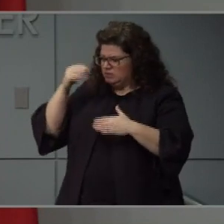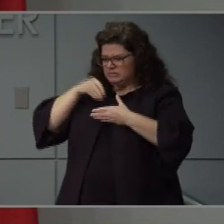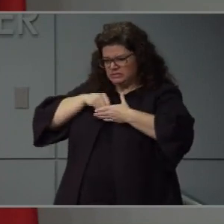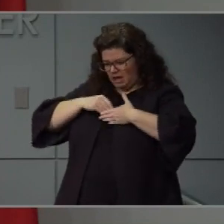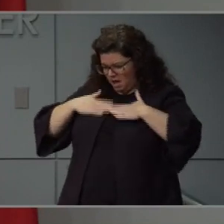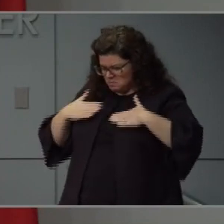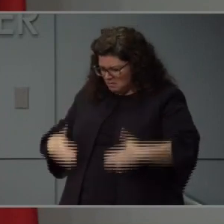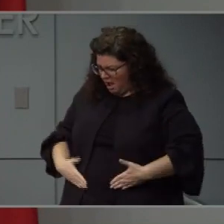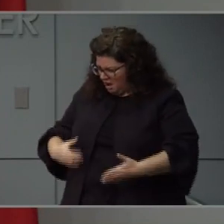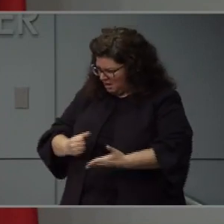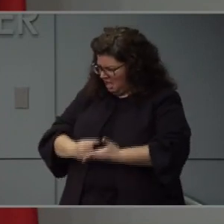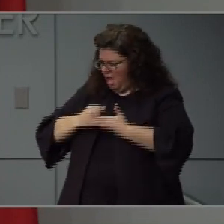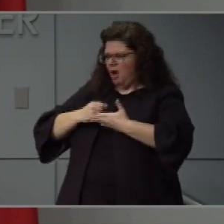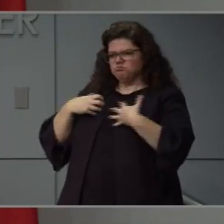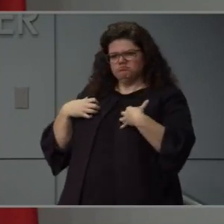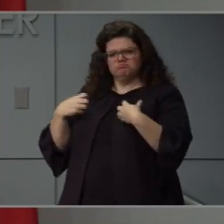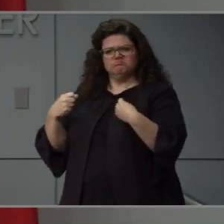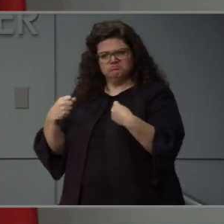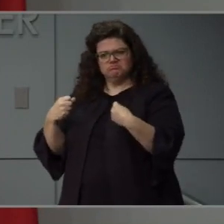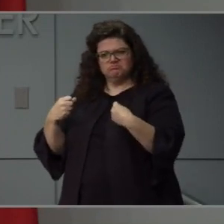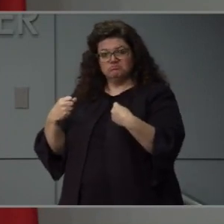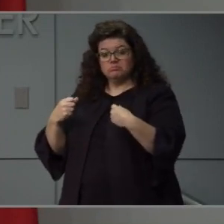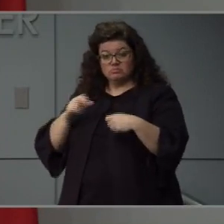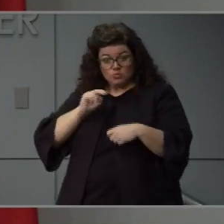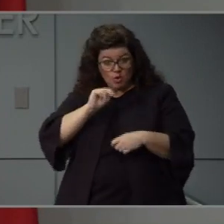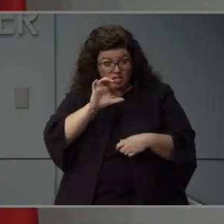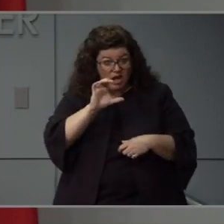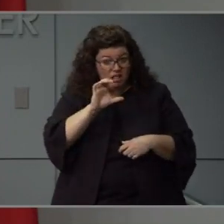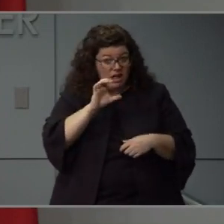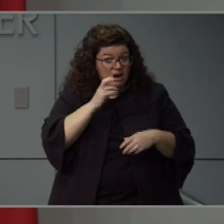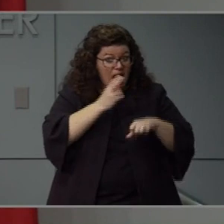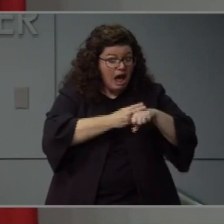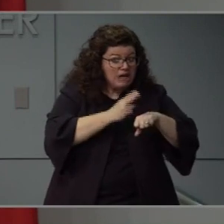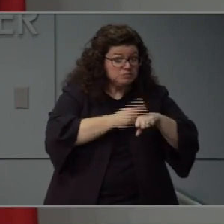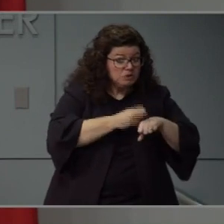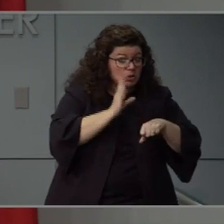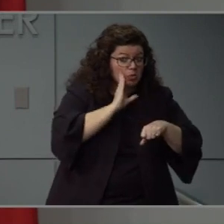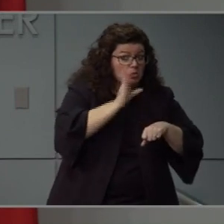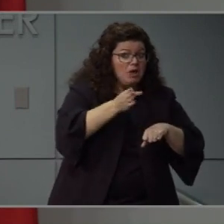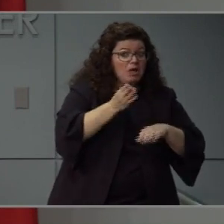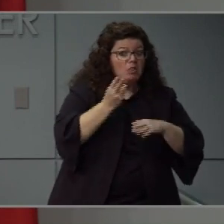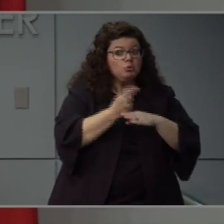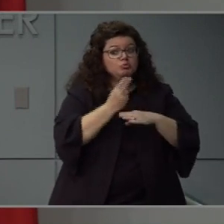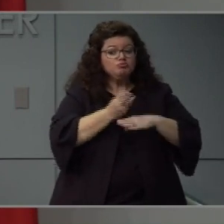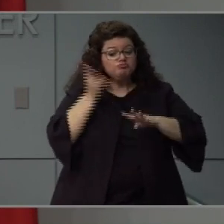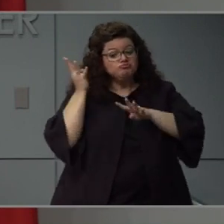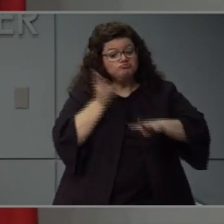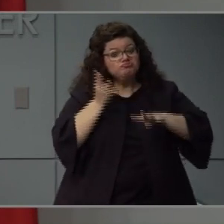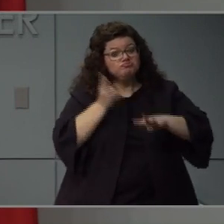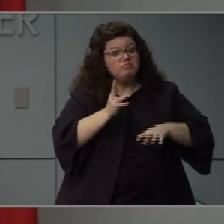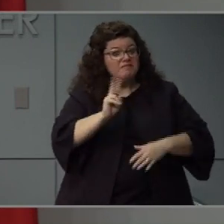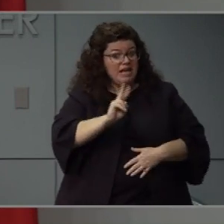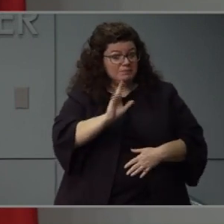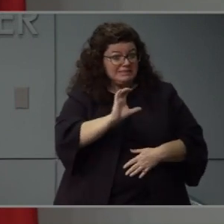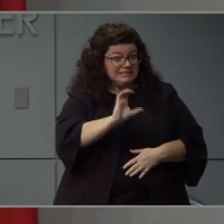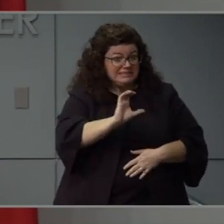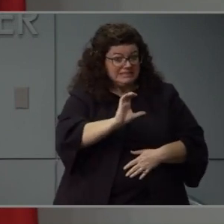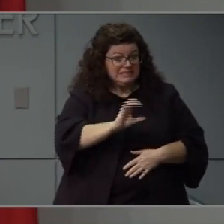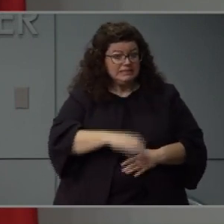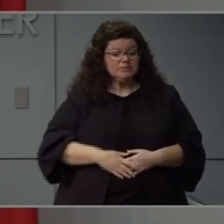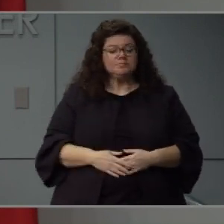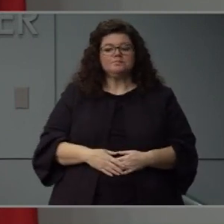Is this being tried in North Carolina hospitals? Okay, thanks for that question. I'm not aware of